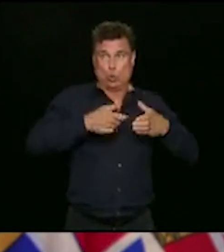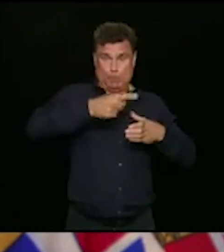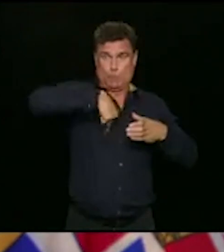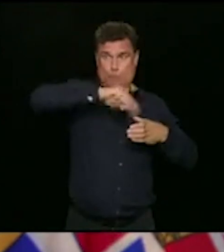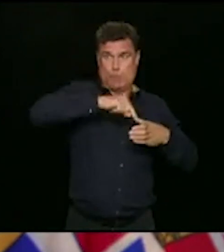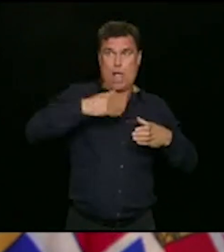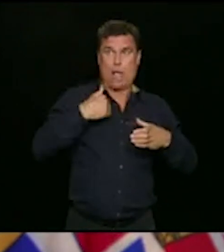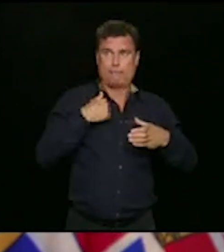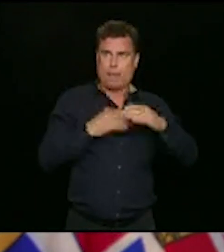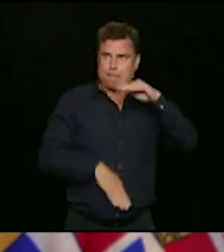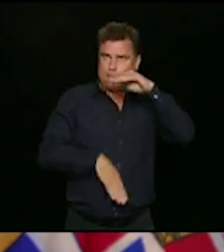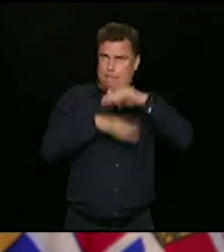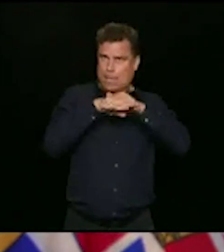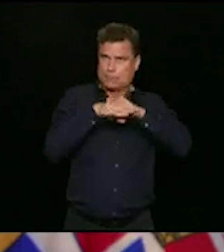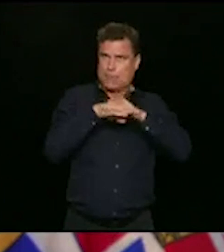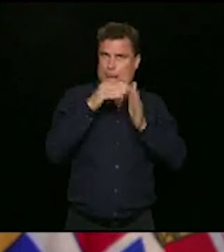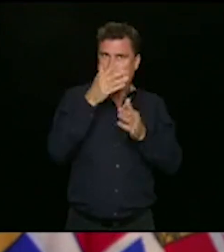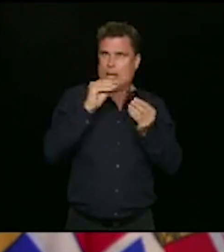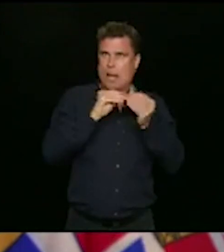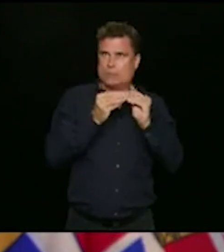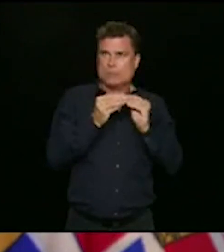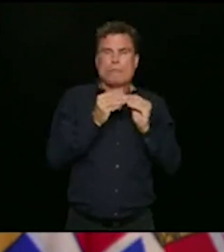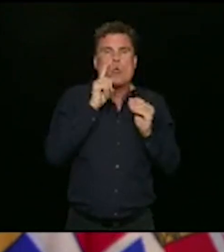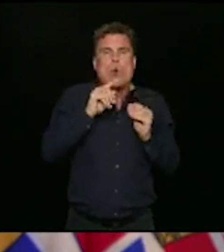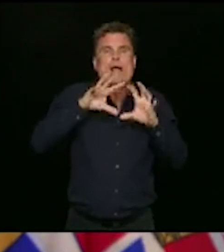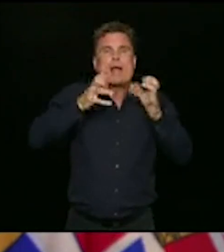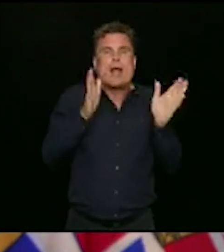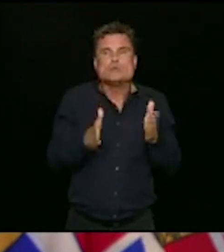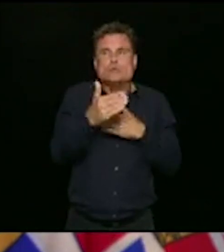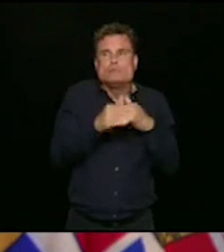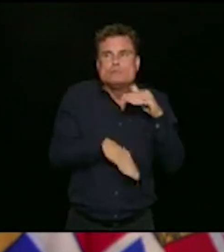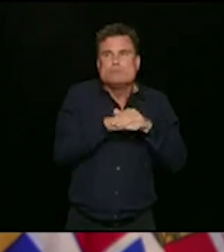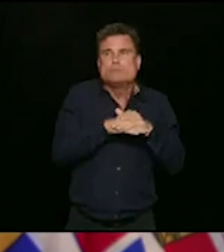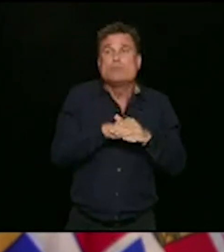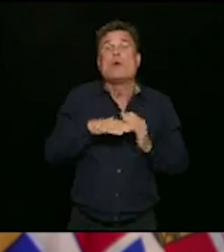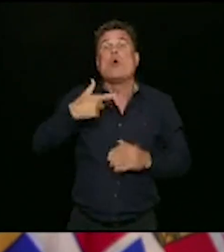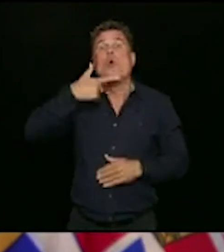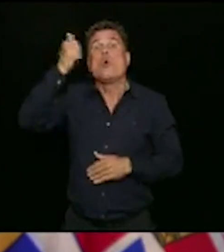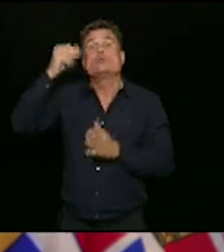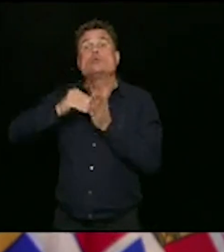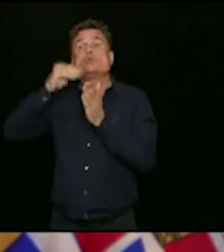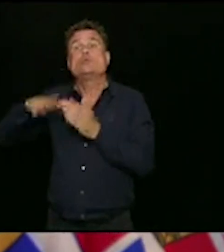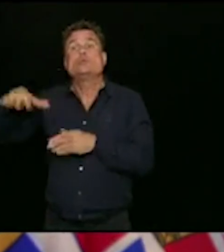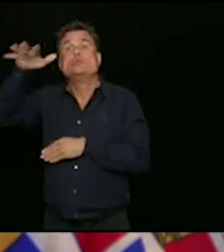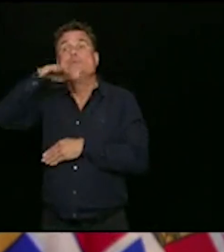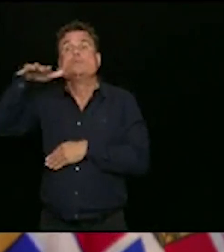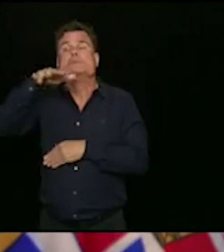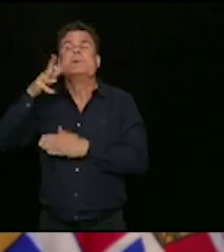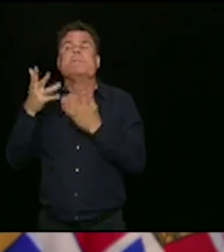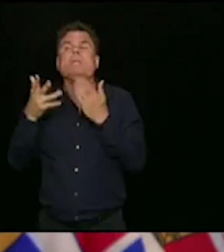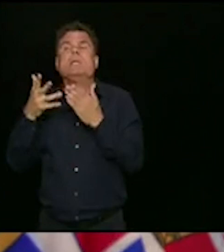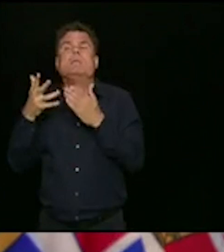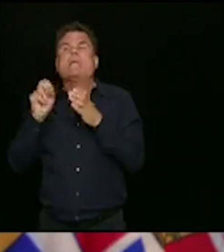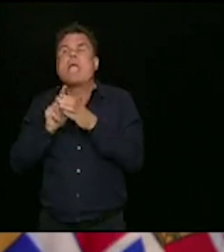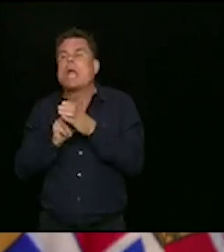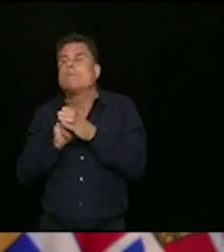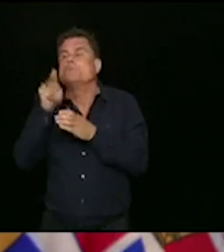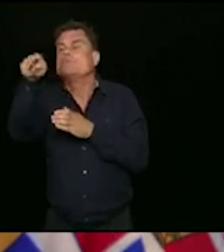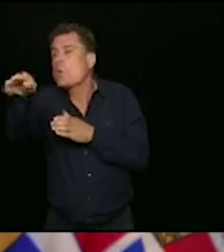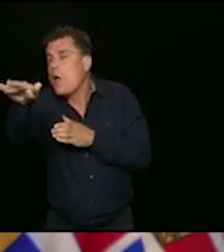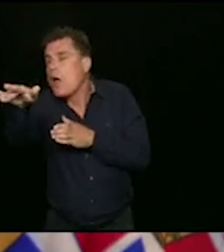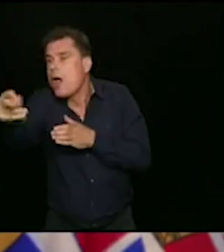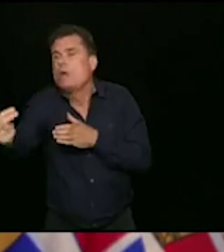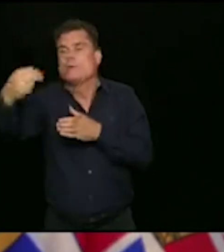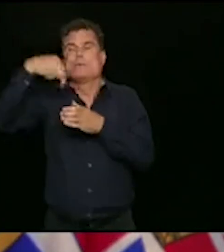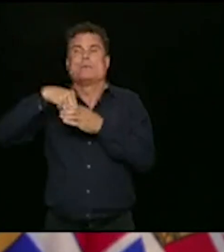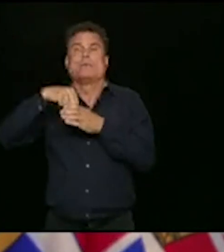be in a bubble. So that allows, especially for the older students, we know that there's opportunities for different types